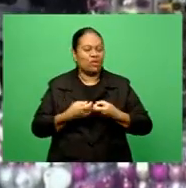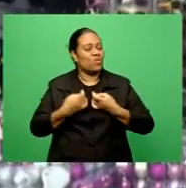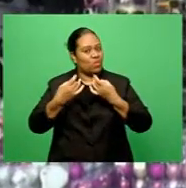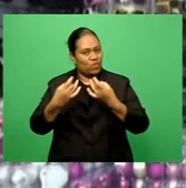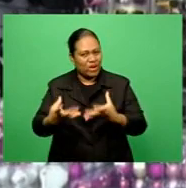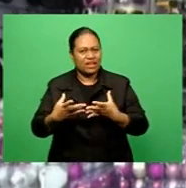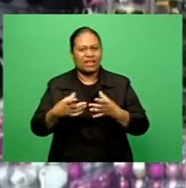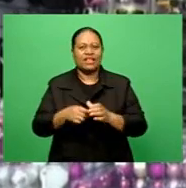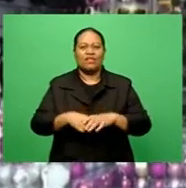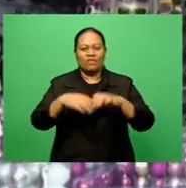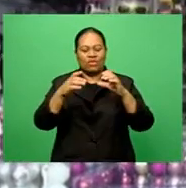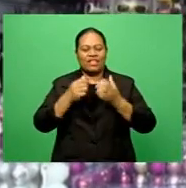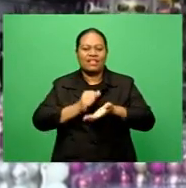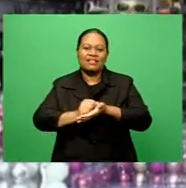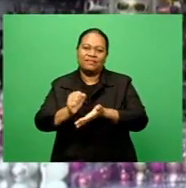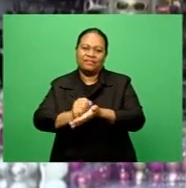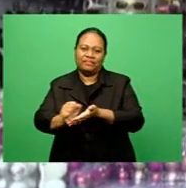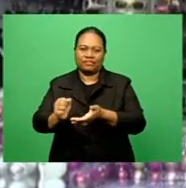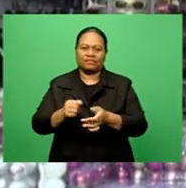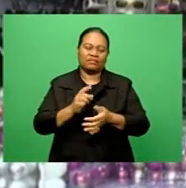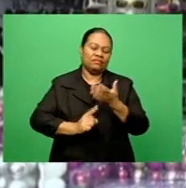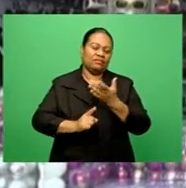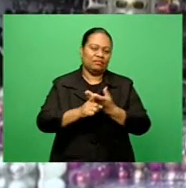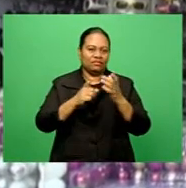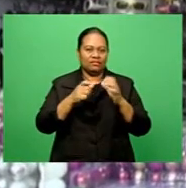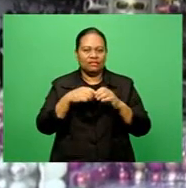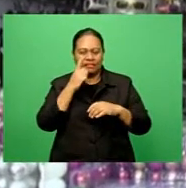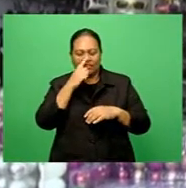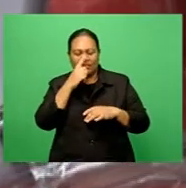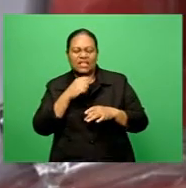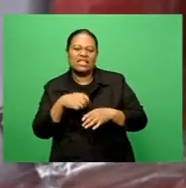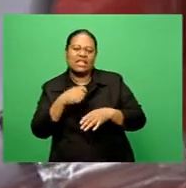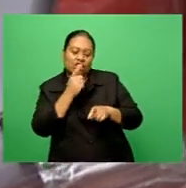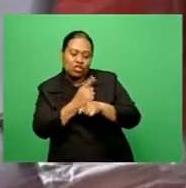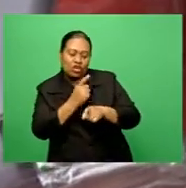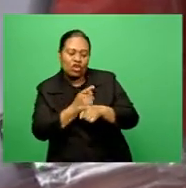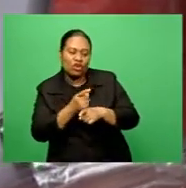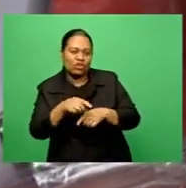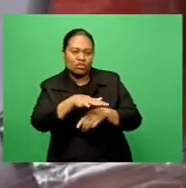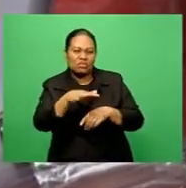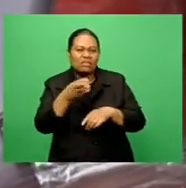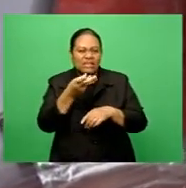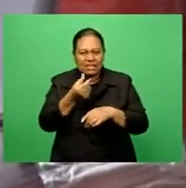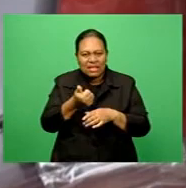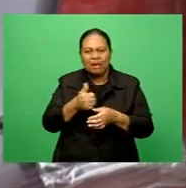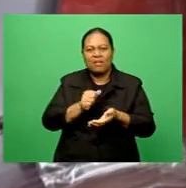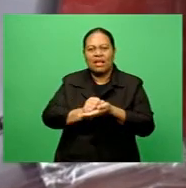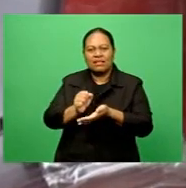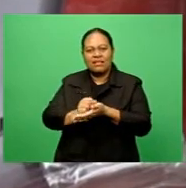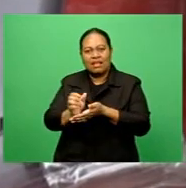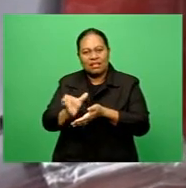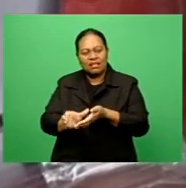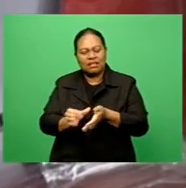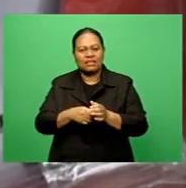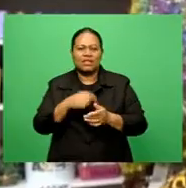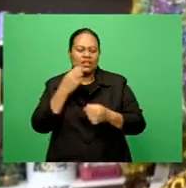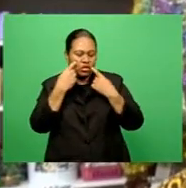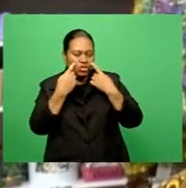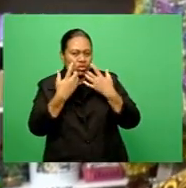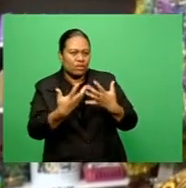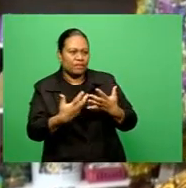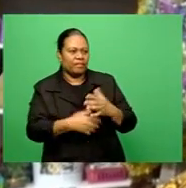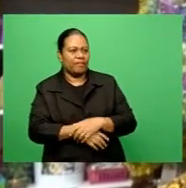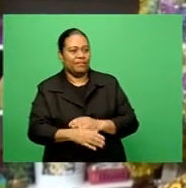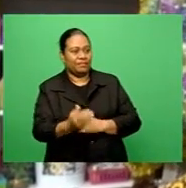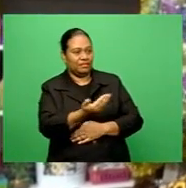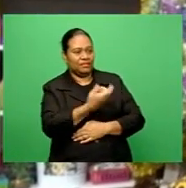in the City sale today. FBC News spoke with a few retailers and customers who gave their views on the Christmas hype. Last